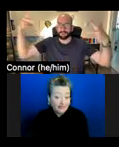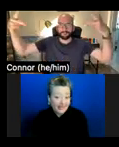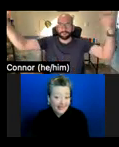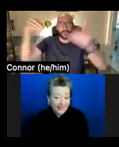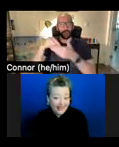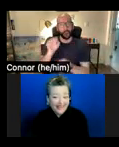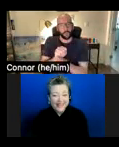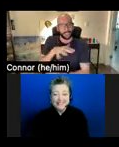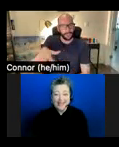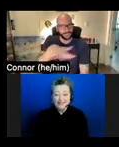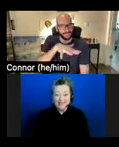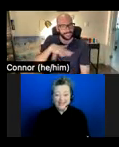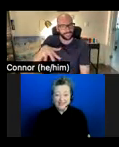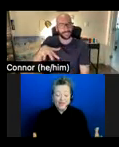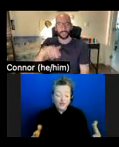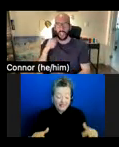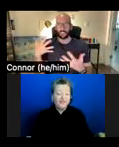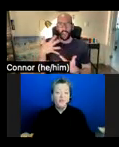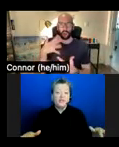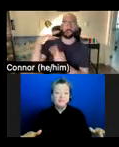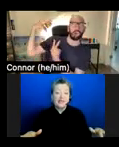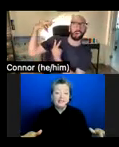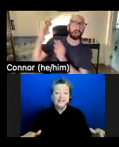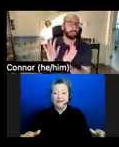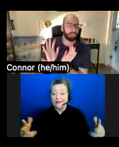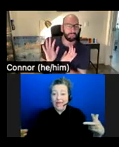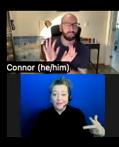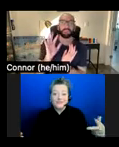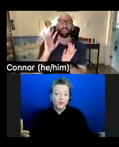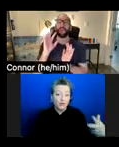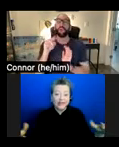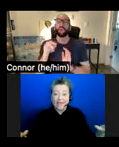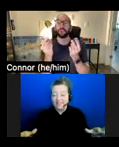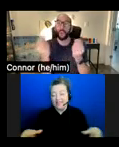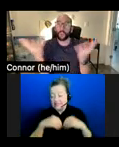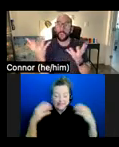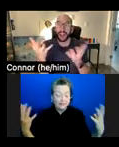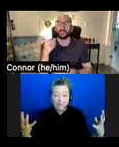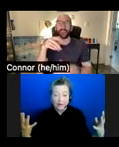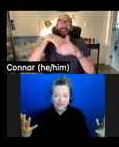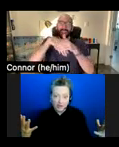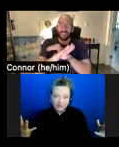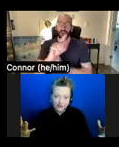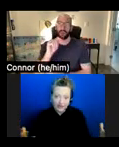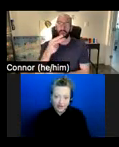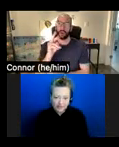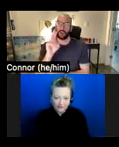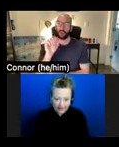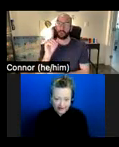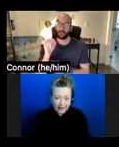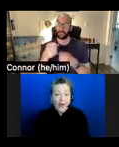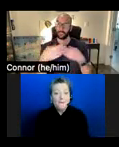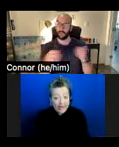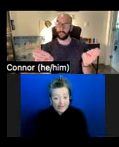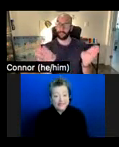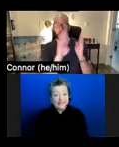camera. It's kind of like within the workspace, there are cameras recording everything. It's not like Big Brother's watching or that you have to be